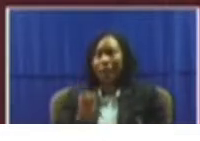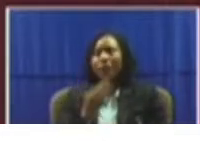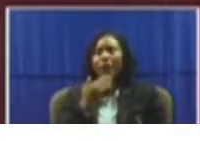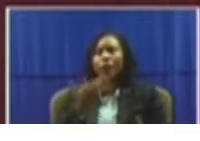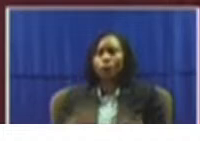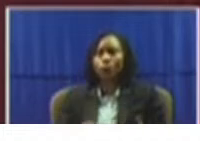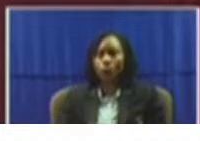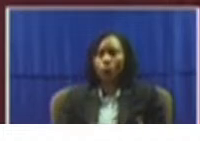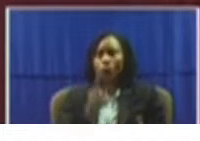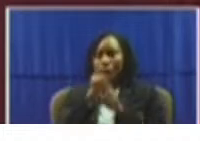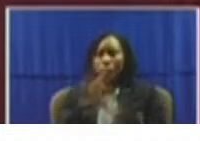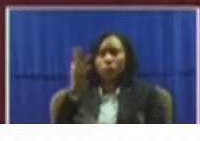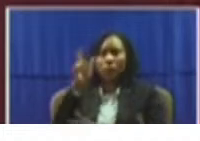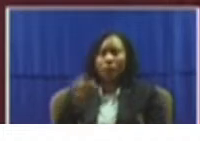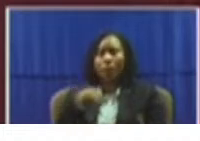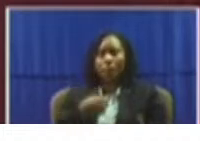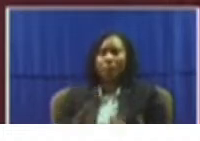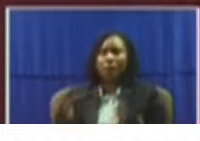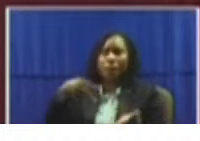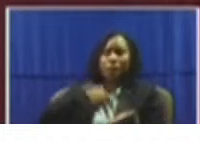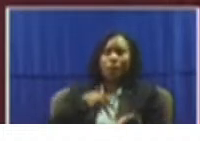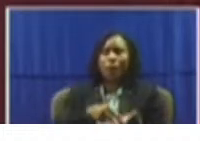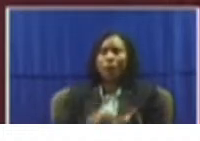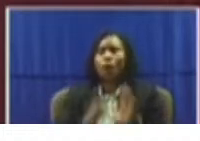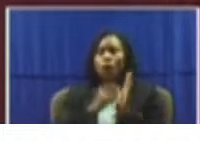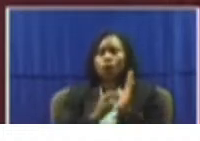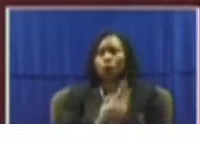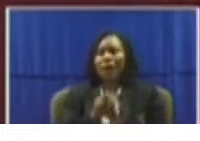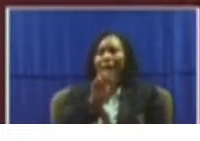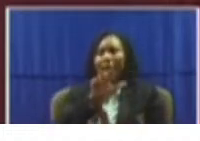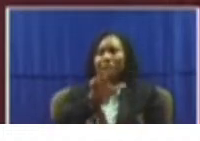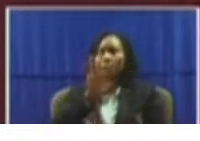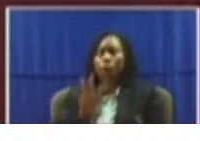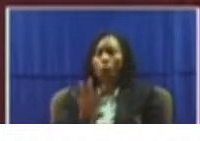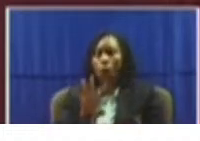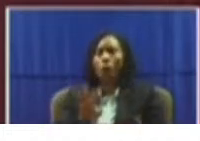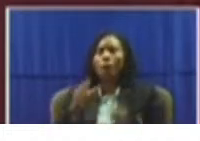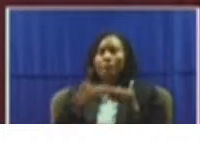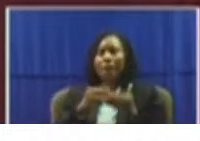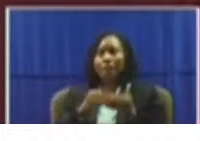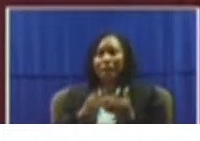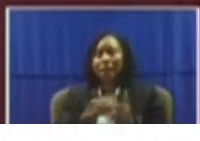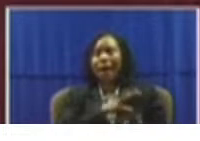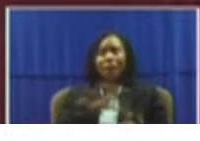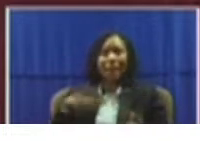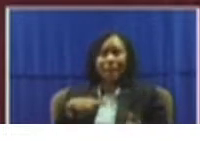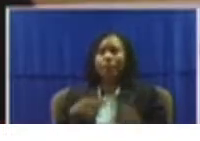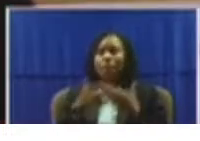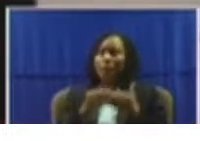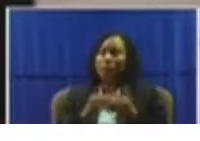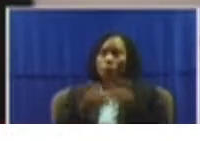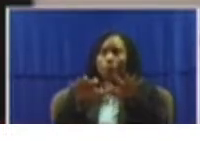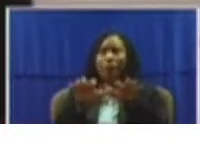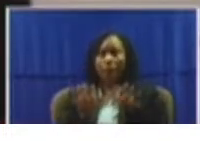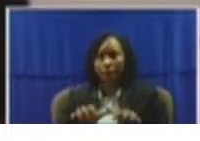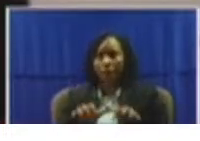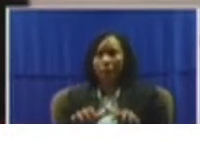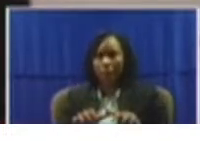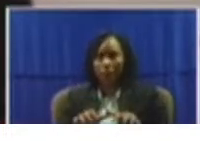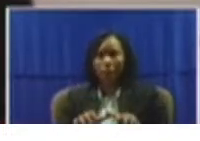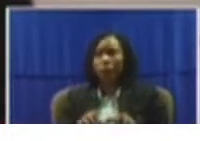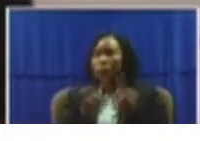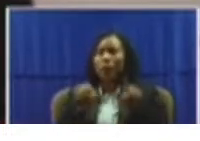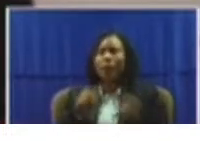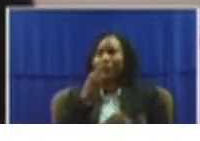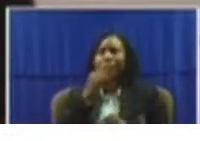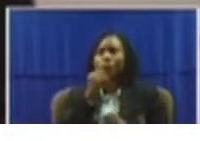Rule 84. The members of cabinet are members of parliament, so they cannot be declared as criminals.